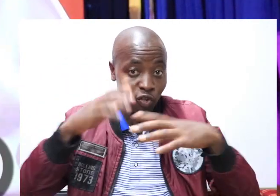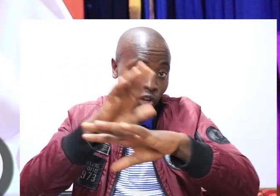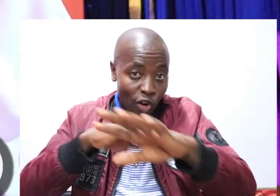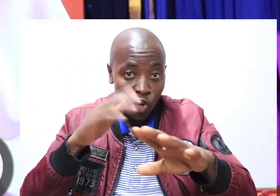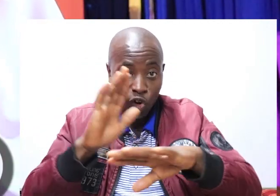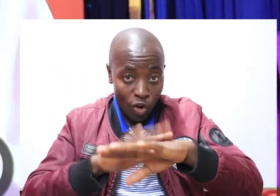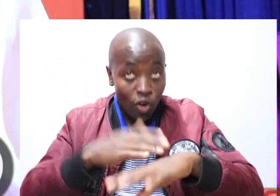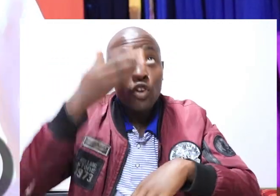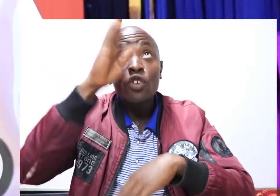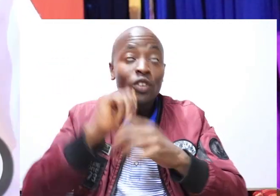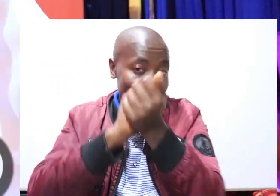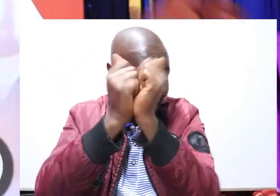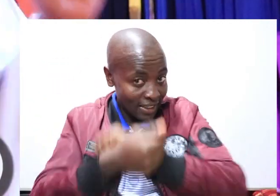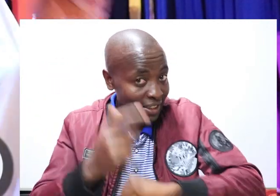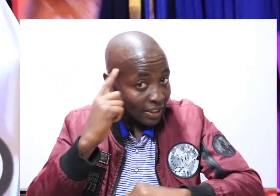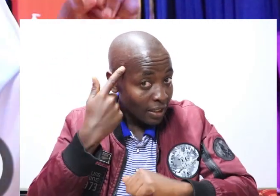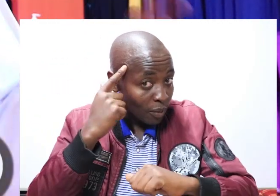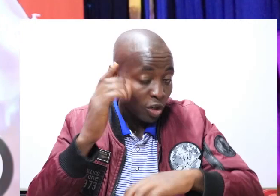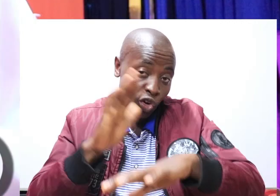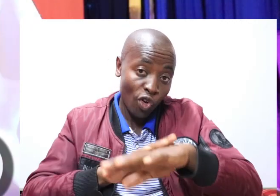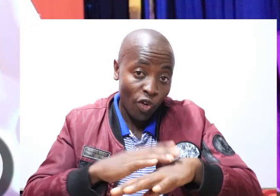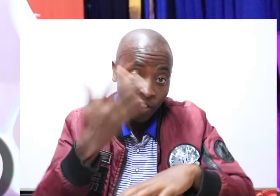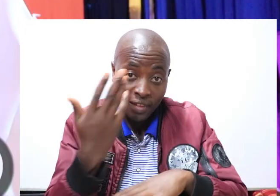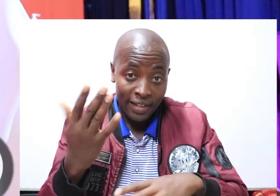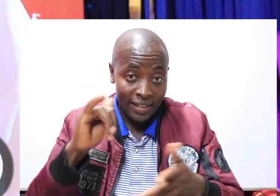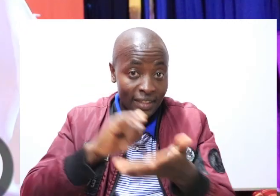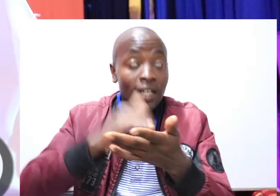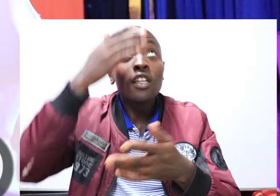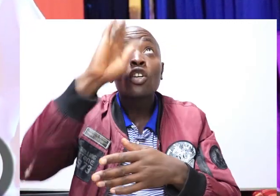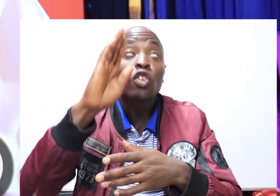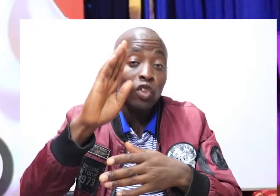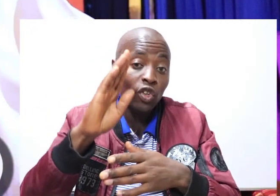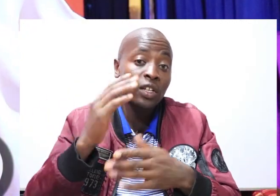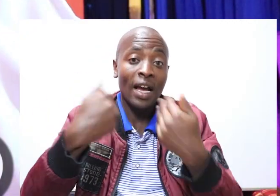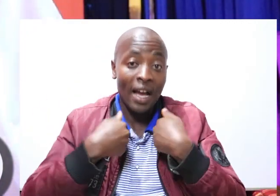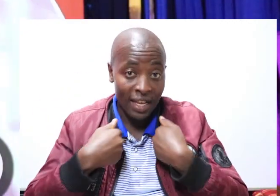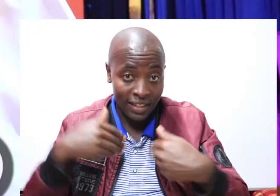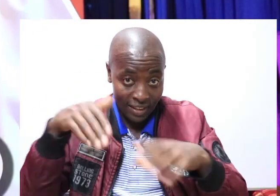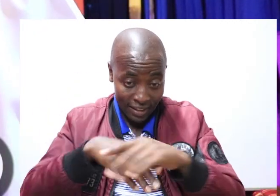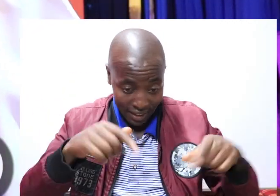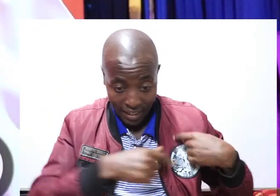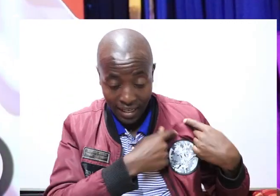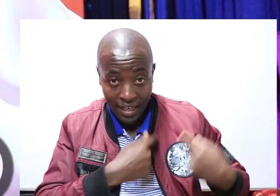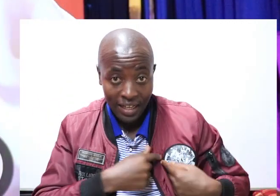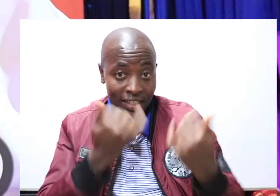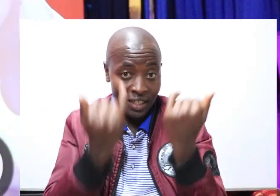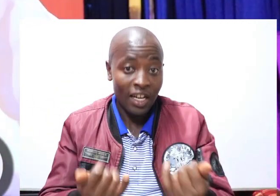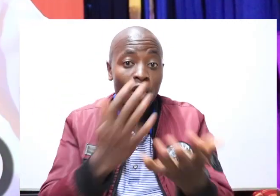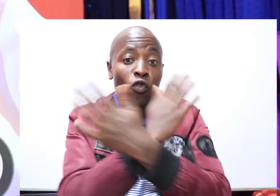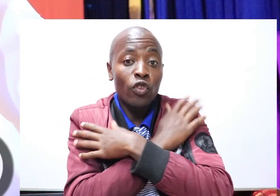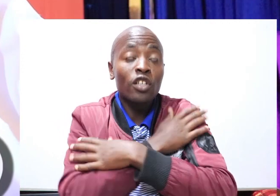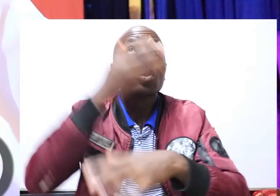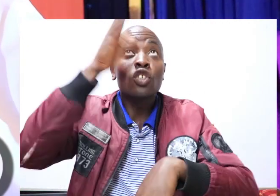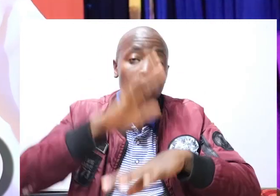Him and change His mind concerning the things that He is paining about within His heart. Therefore, brethren,